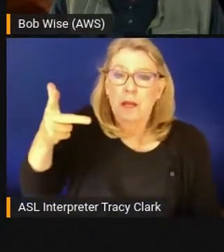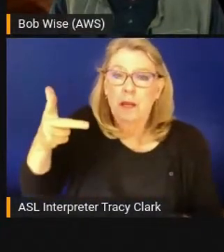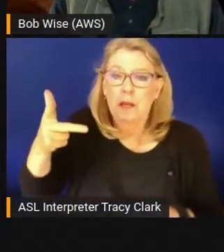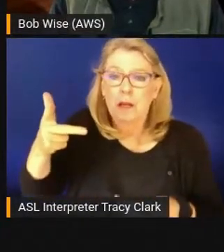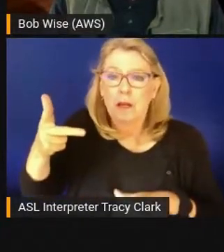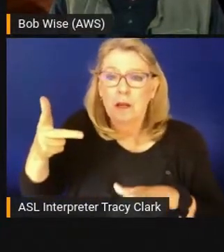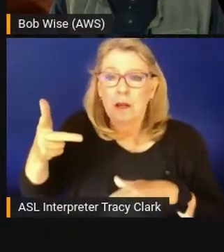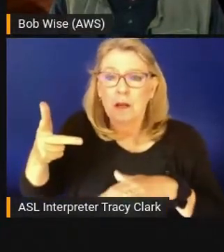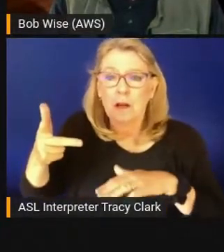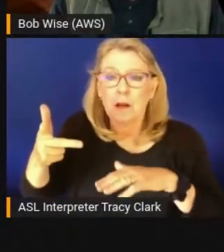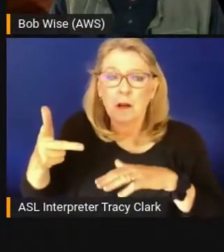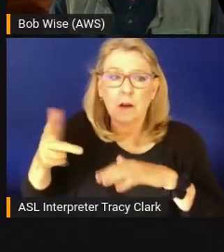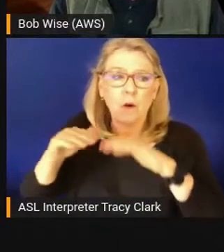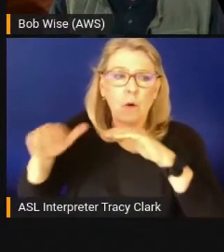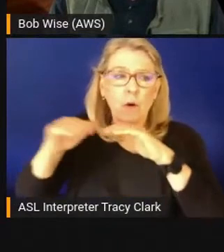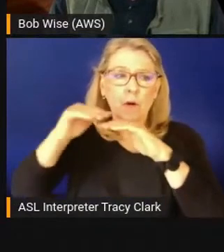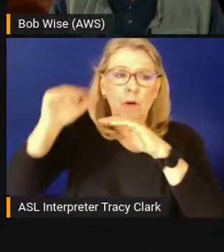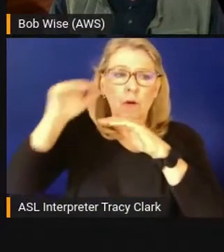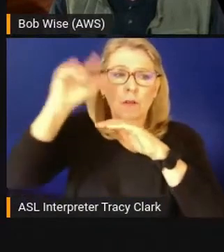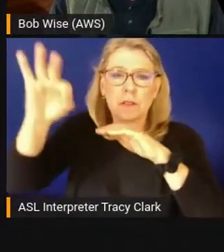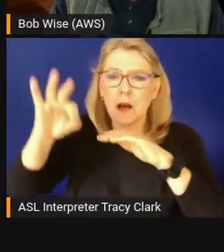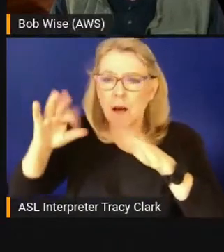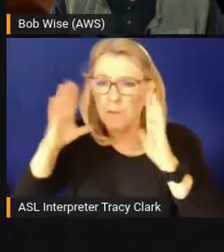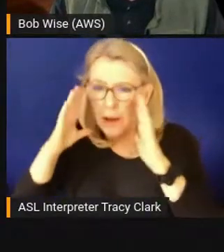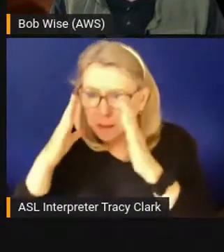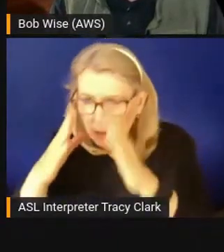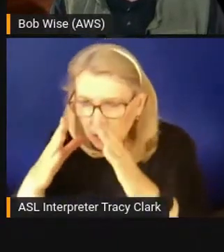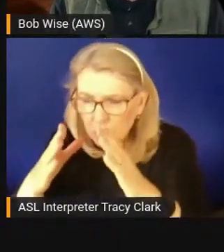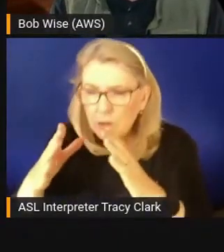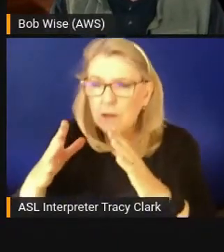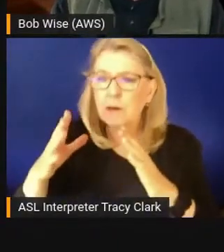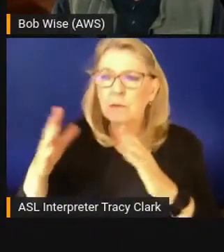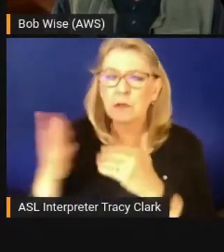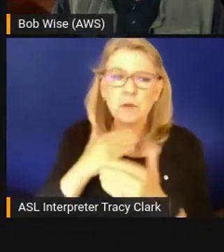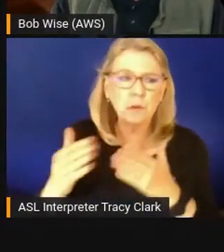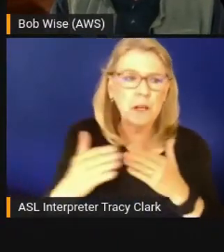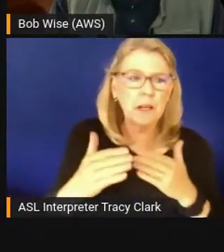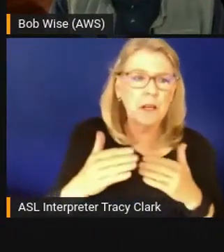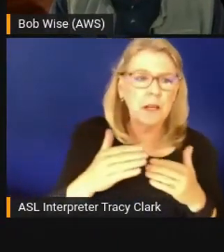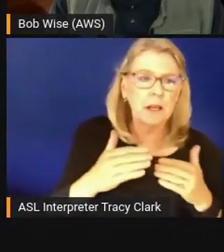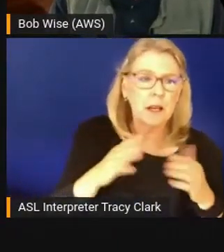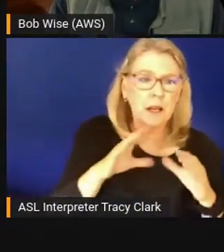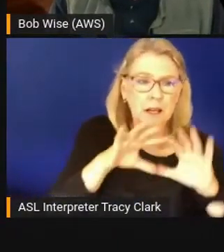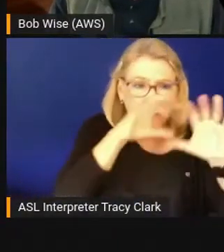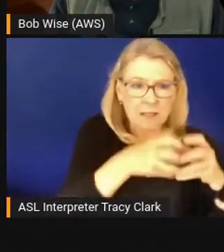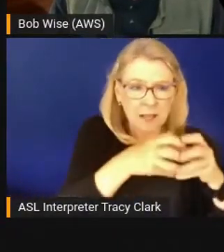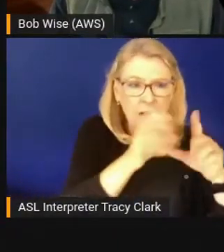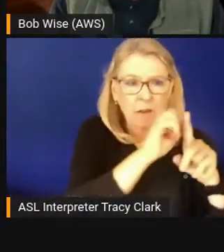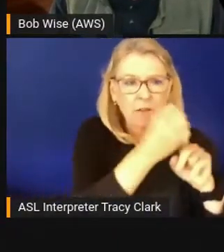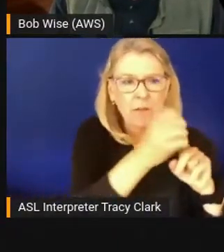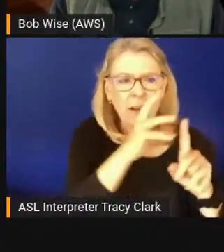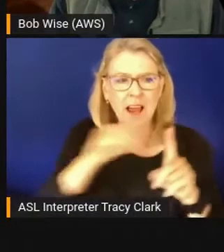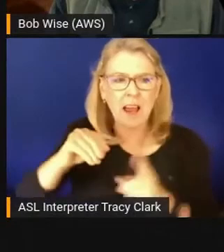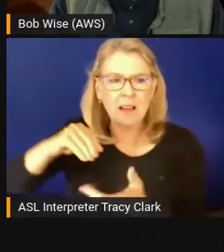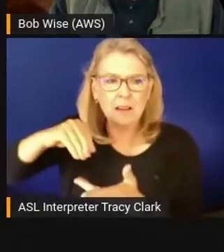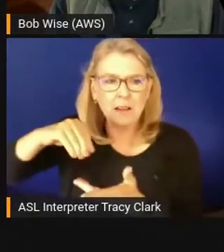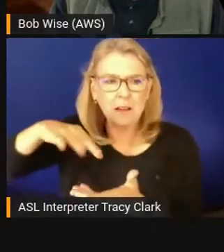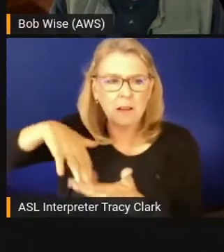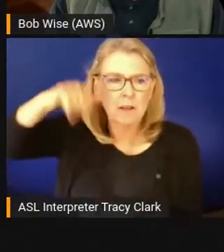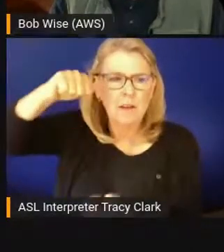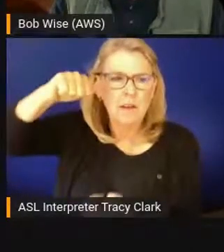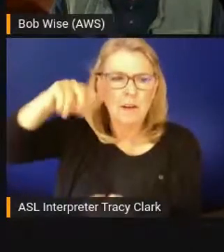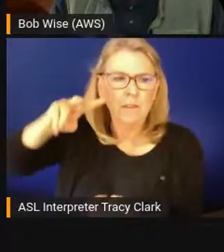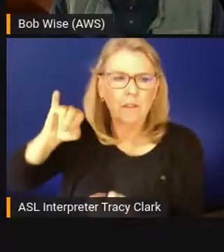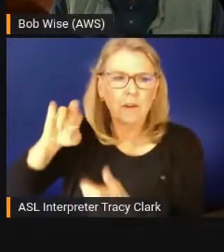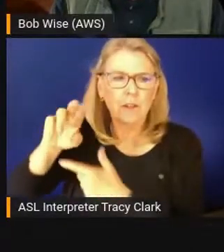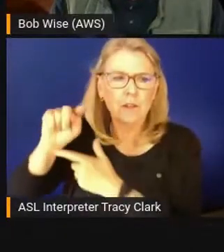running in a virtualized environment and a containerized environment. And the more you move towards a microservices kind of deployment and development approach,